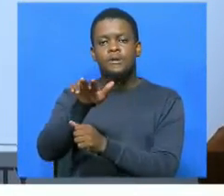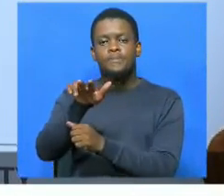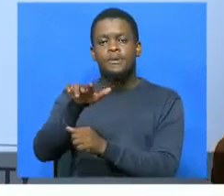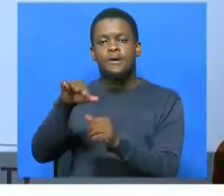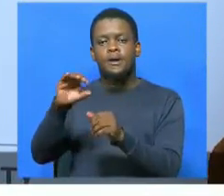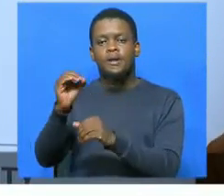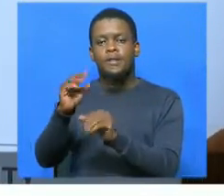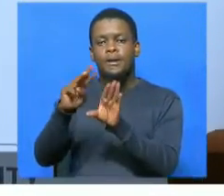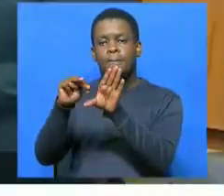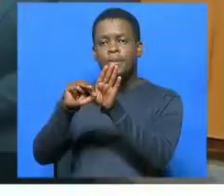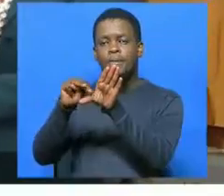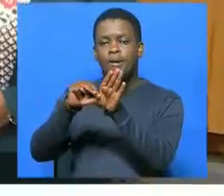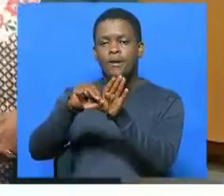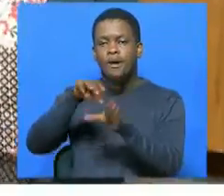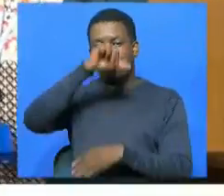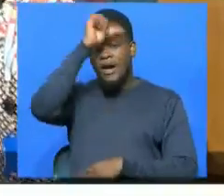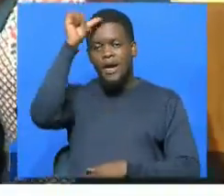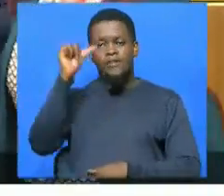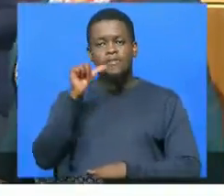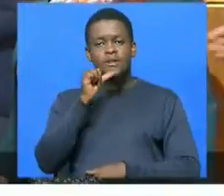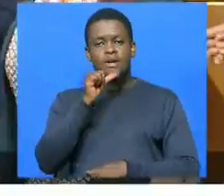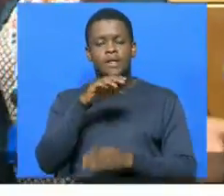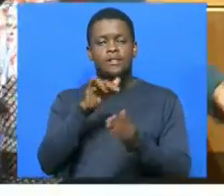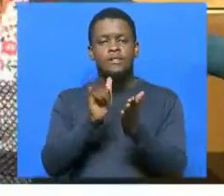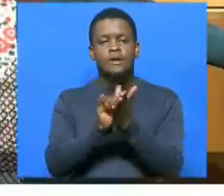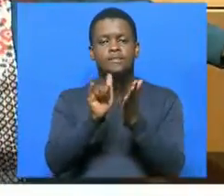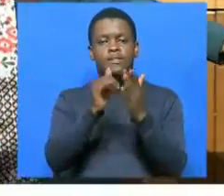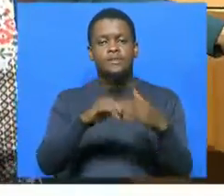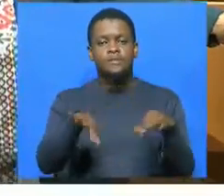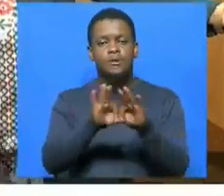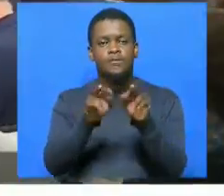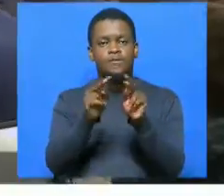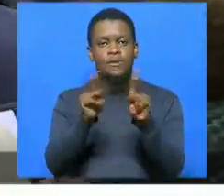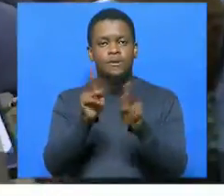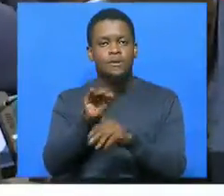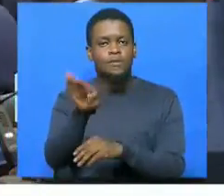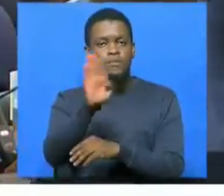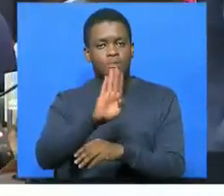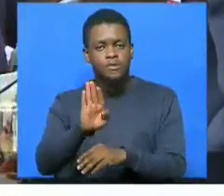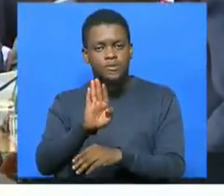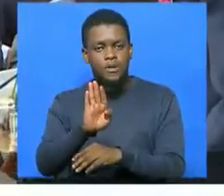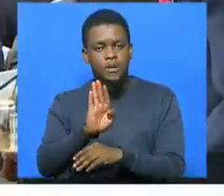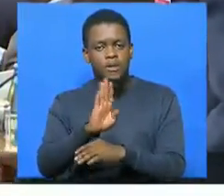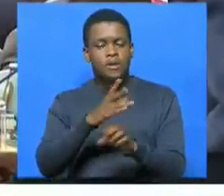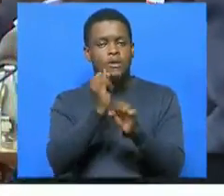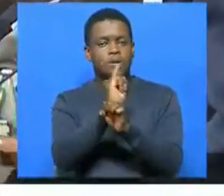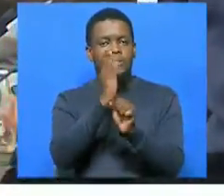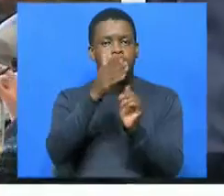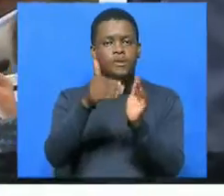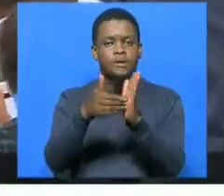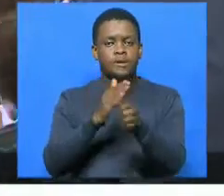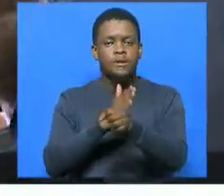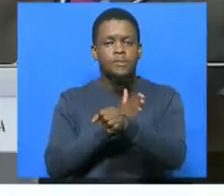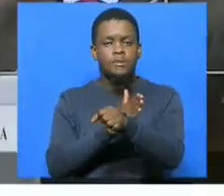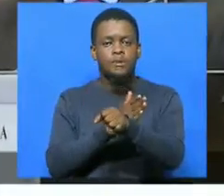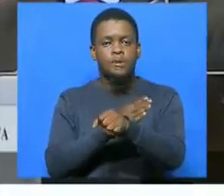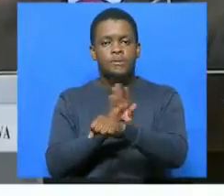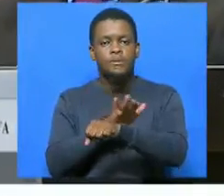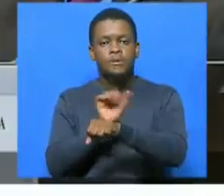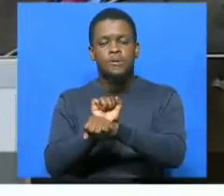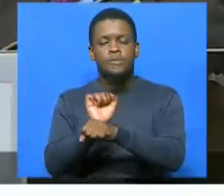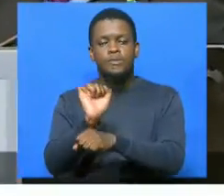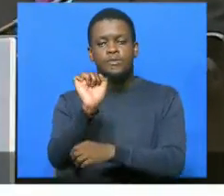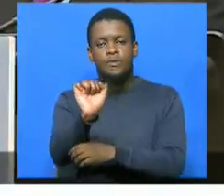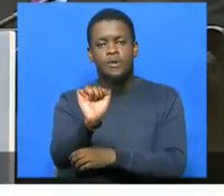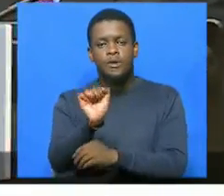a single African market valued at trillions of dollars. Botswana seeks to position herself in this marketplace through her various